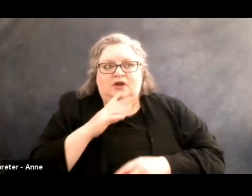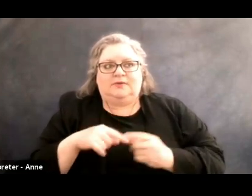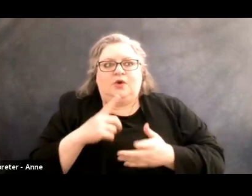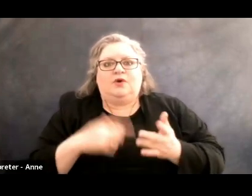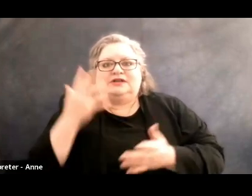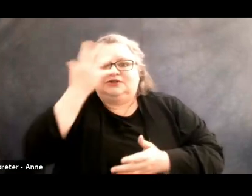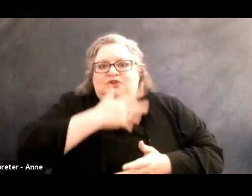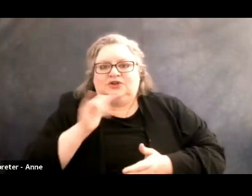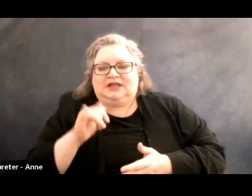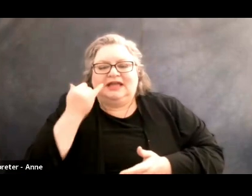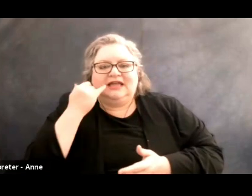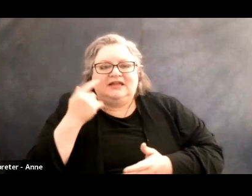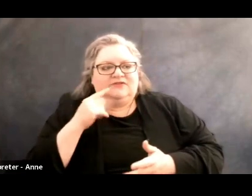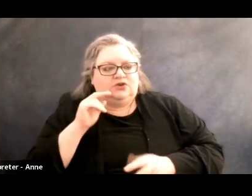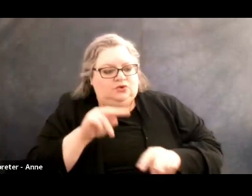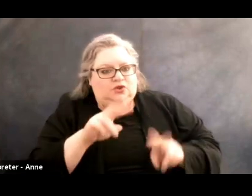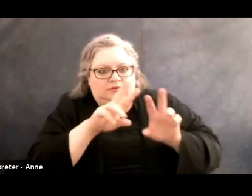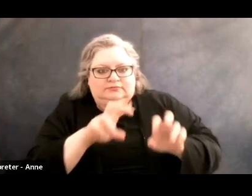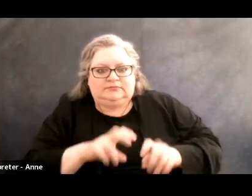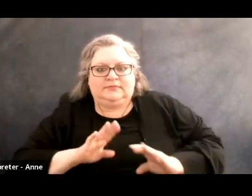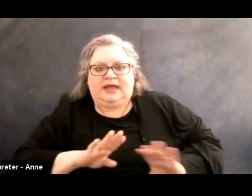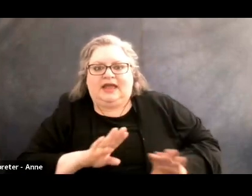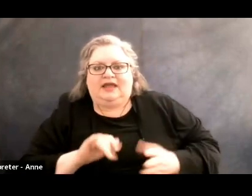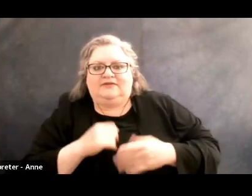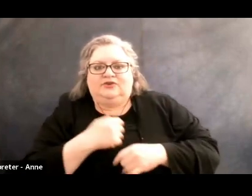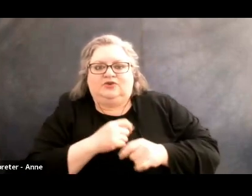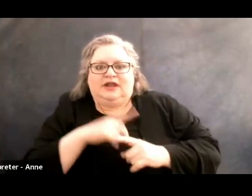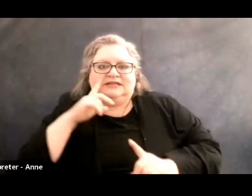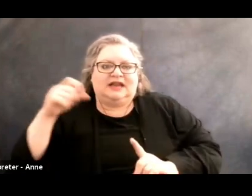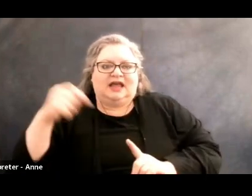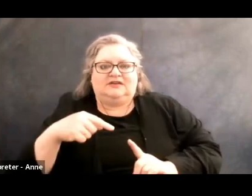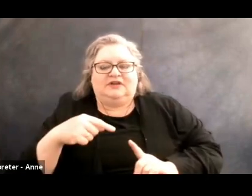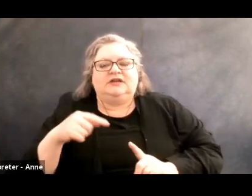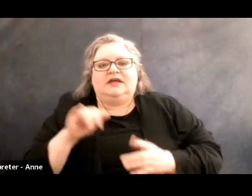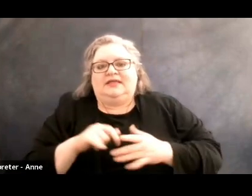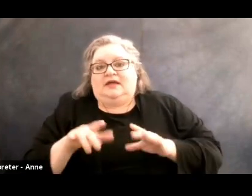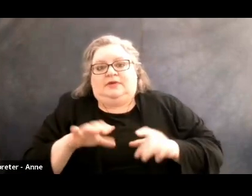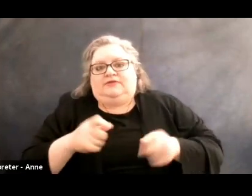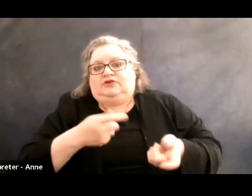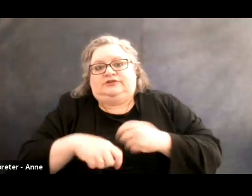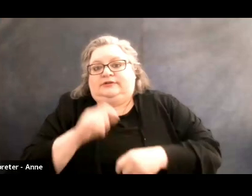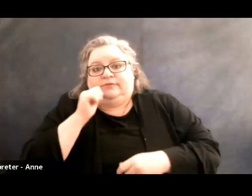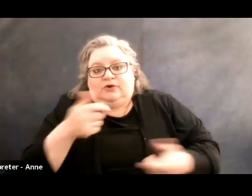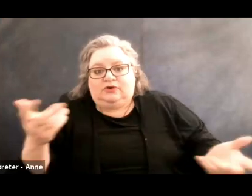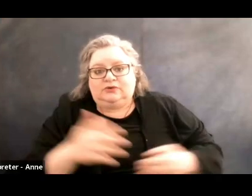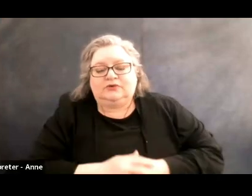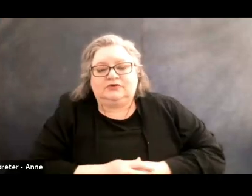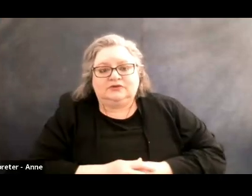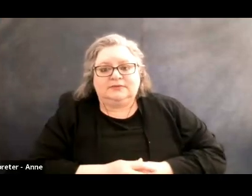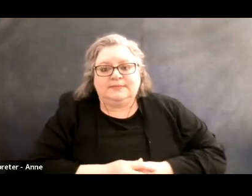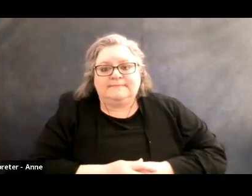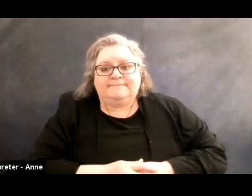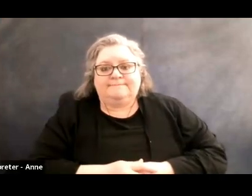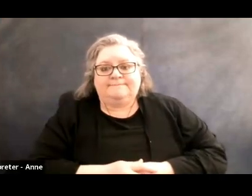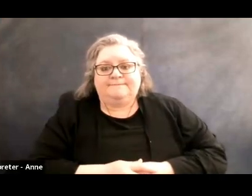Because if we just look at what behavior creates an activation, that behavior could change tomorrow. Maybe